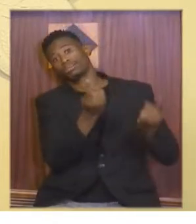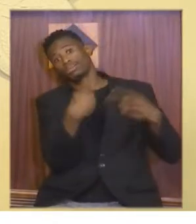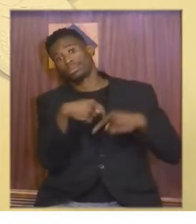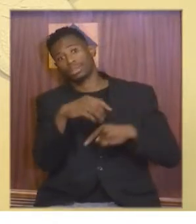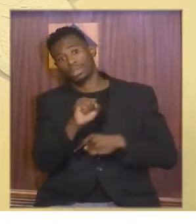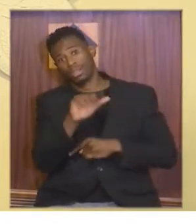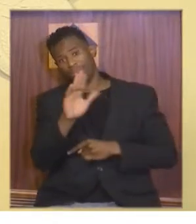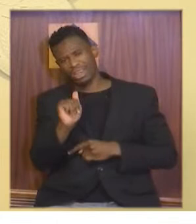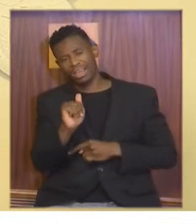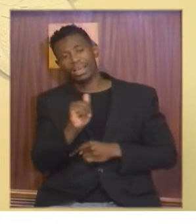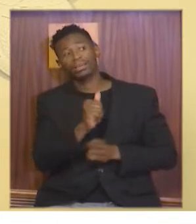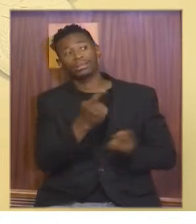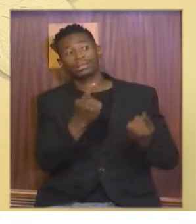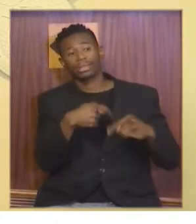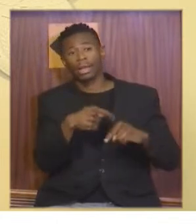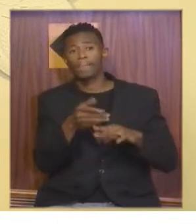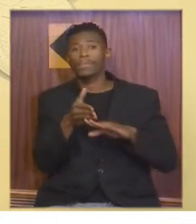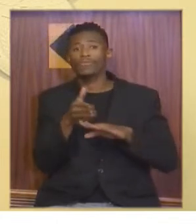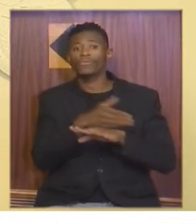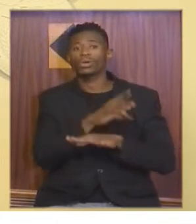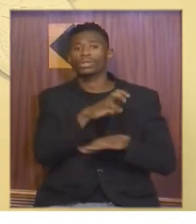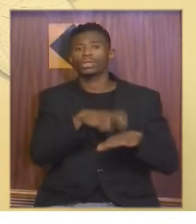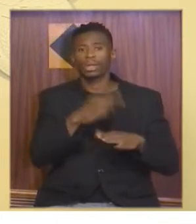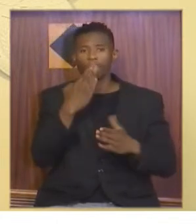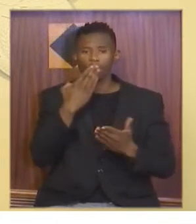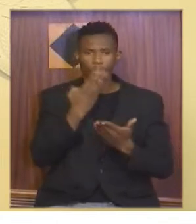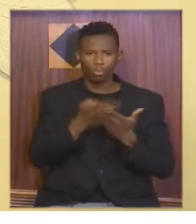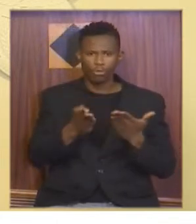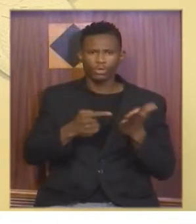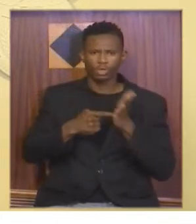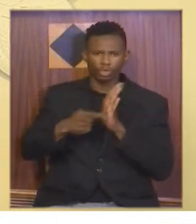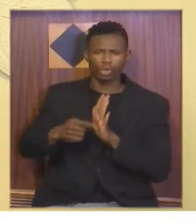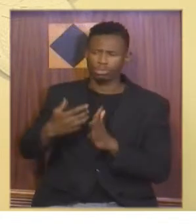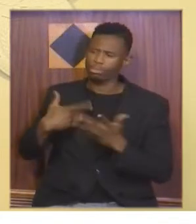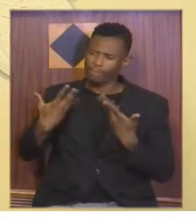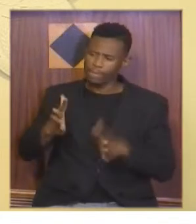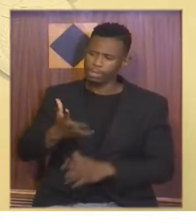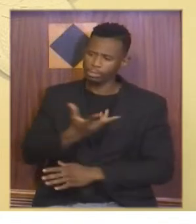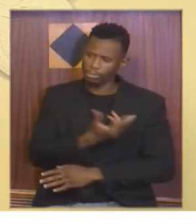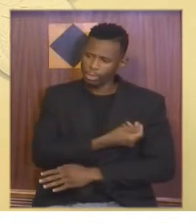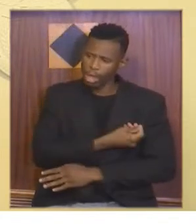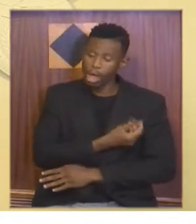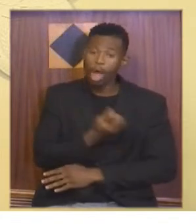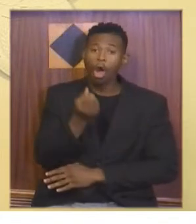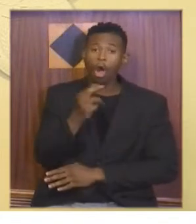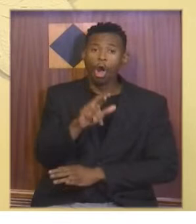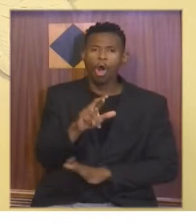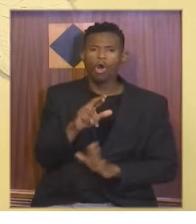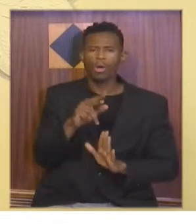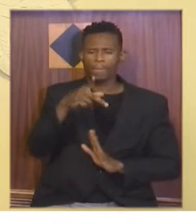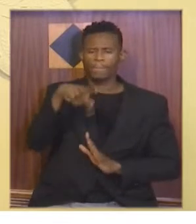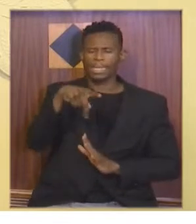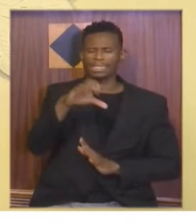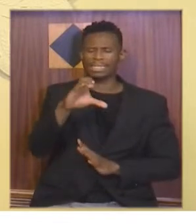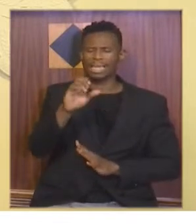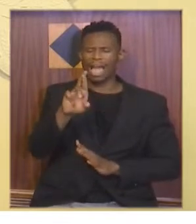of vaccination or a negative PCR test not older than 72